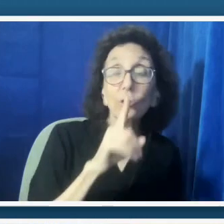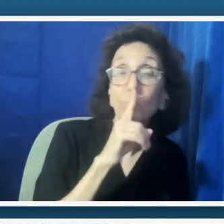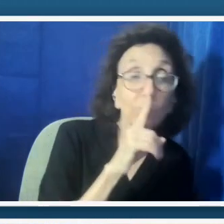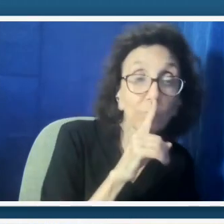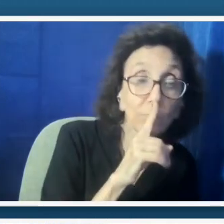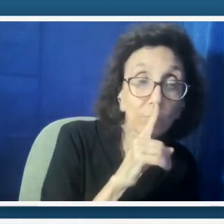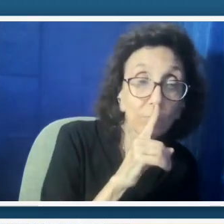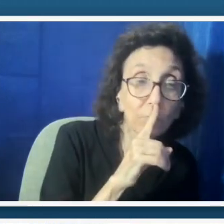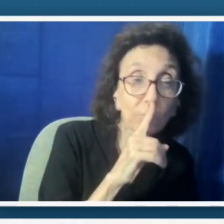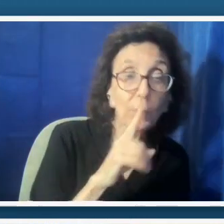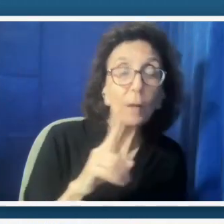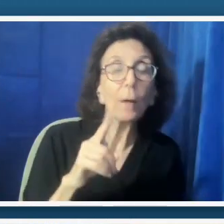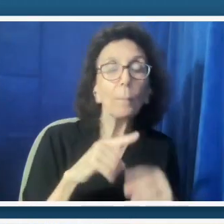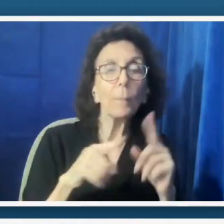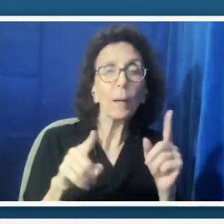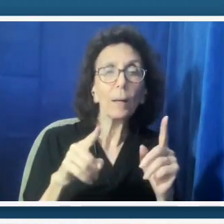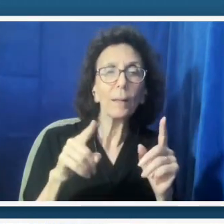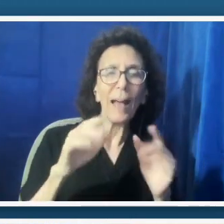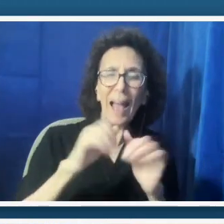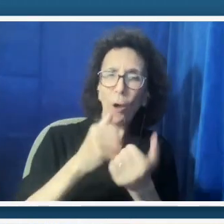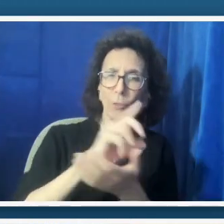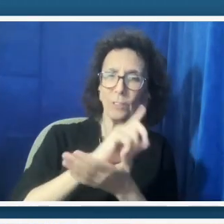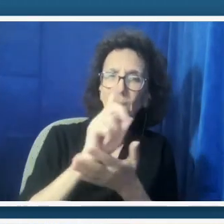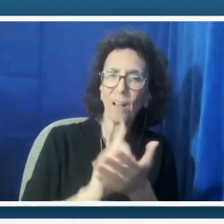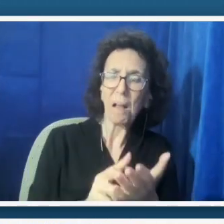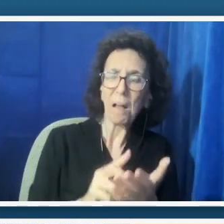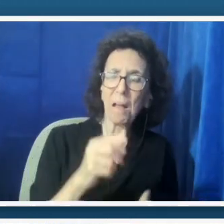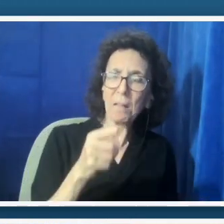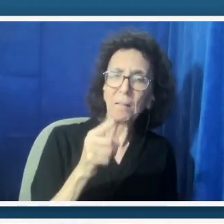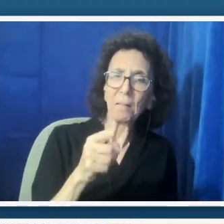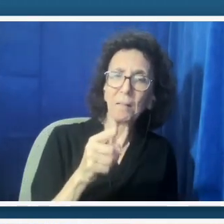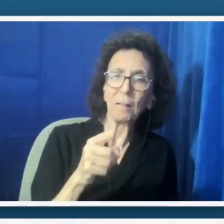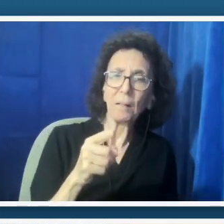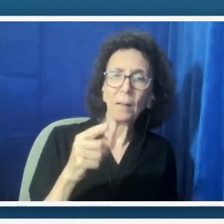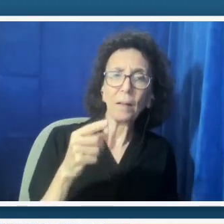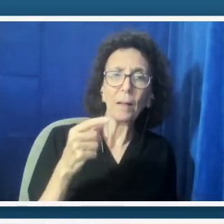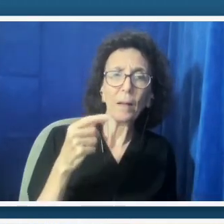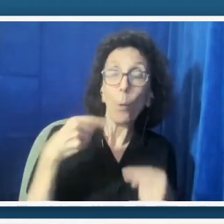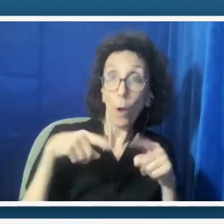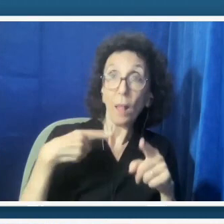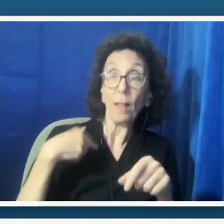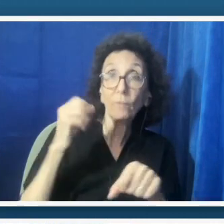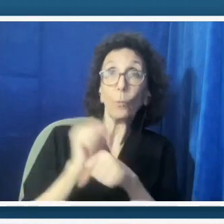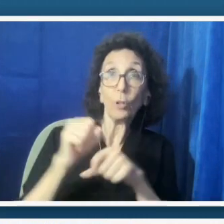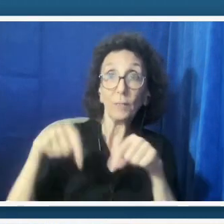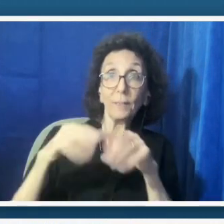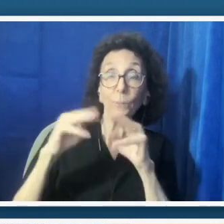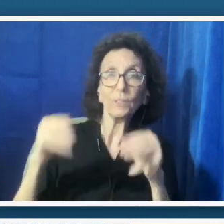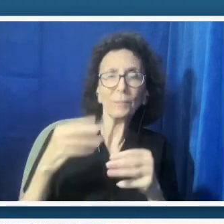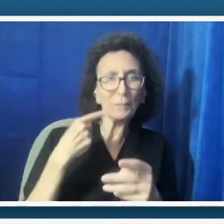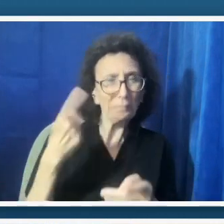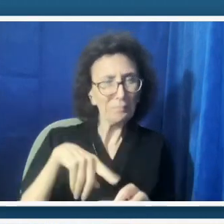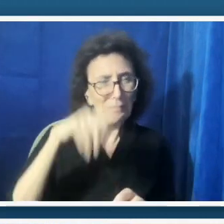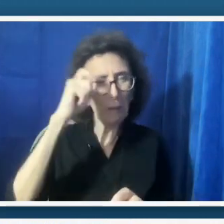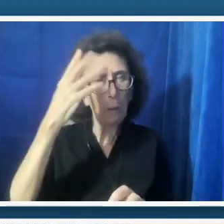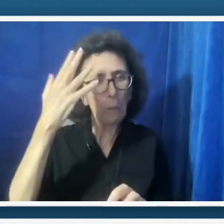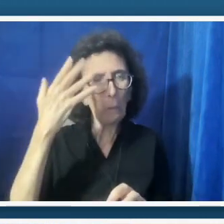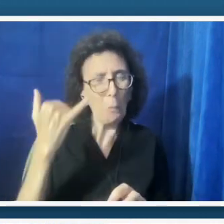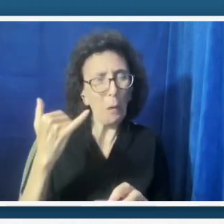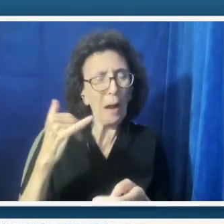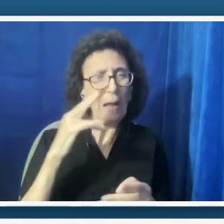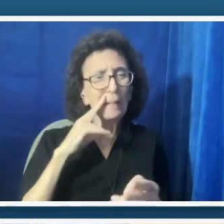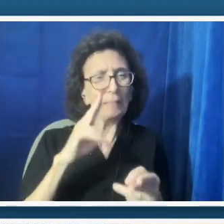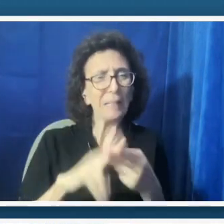the meaning, but more about the design. More than one person in my time at the Postal Museum has asked why we have a stamp showing children that are